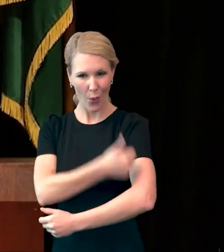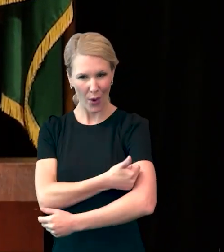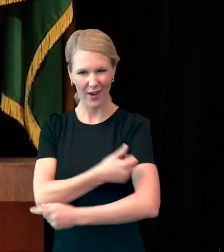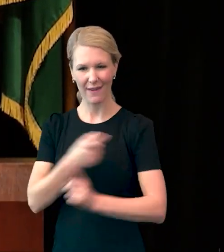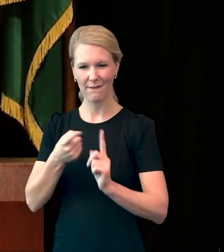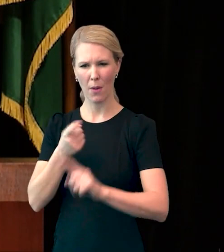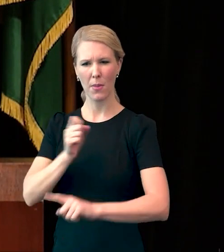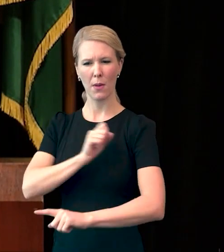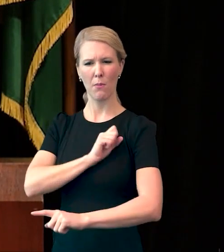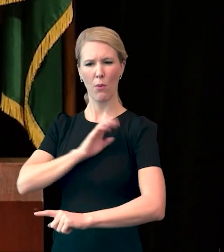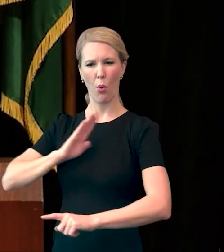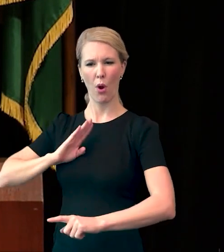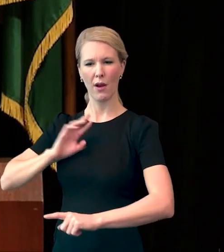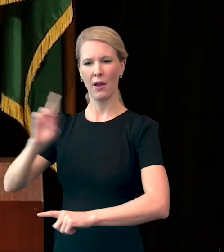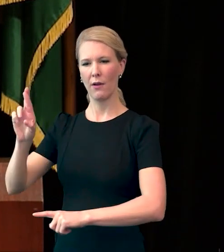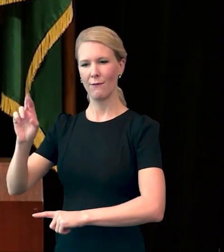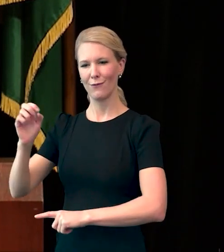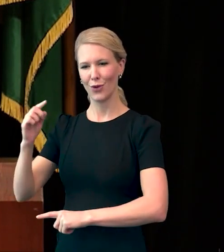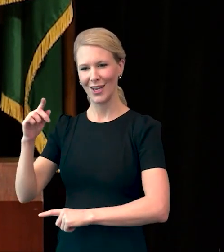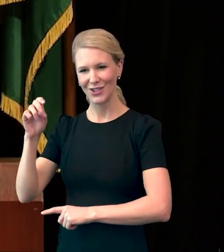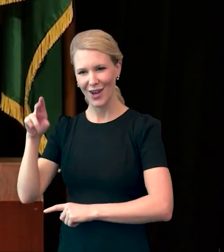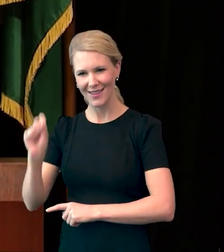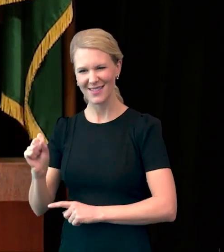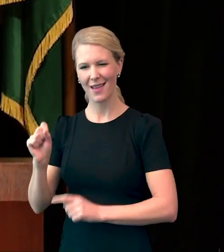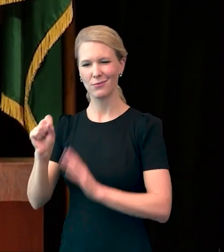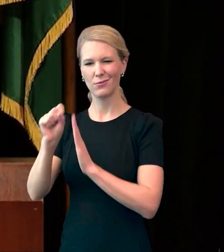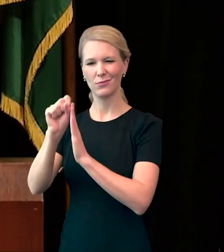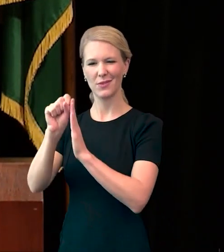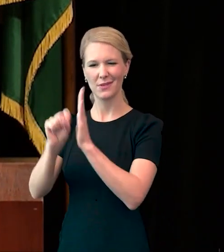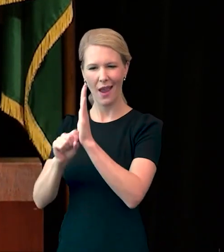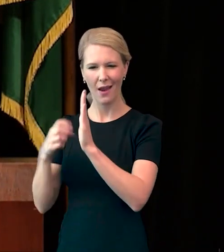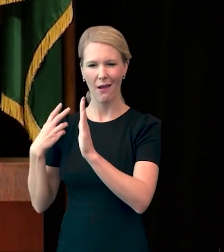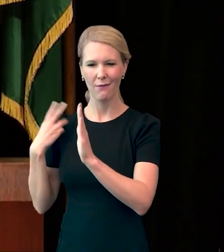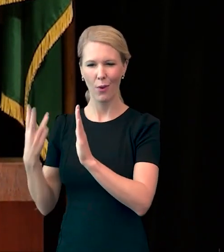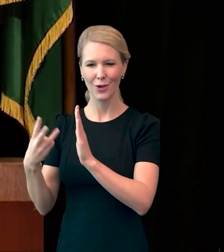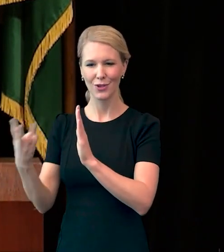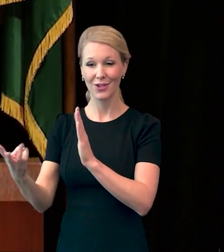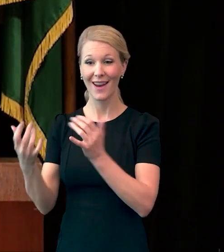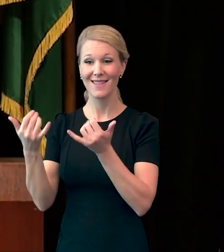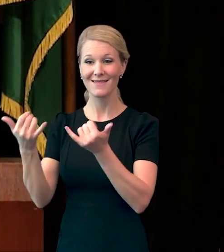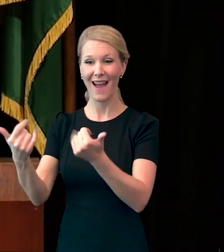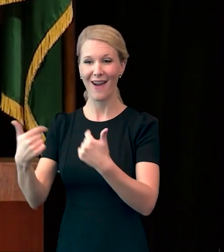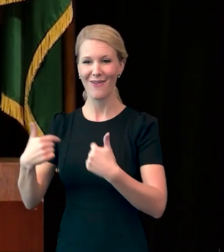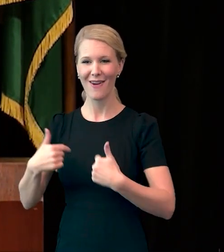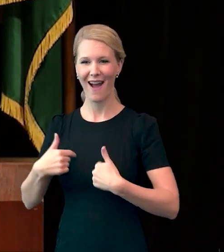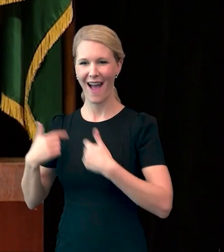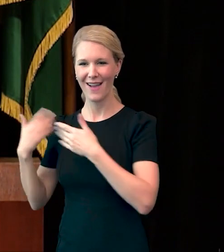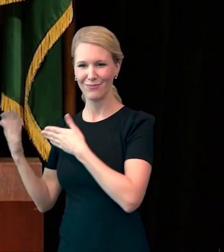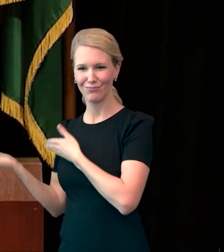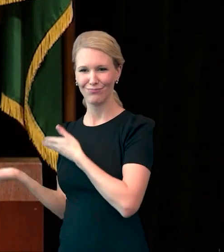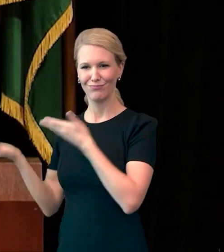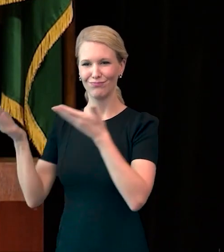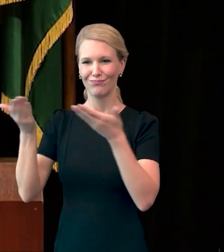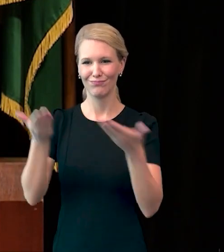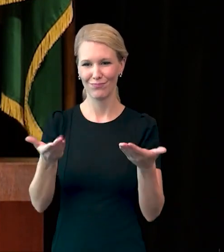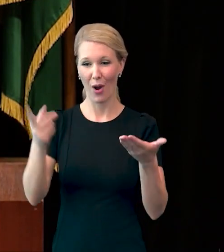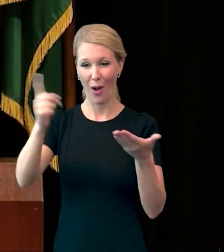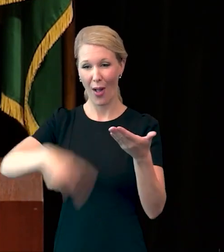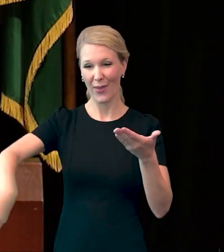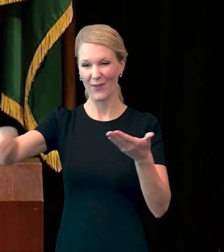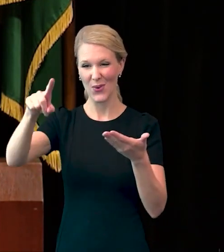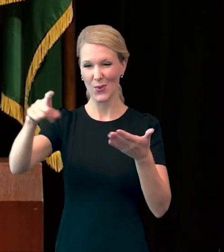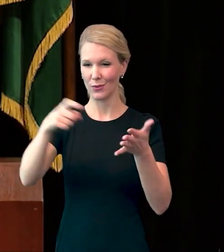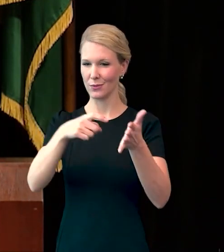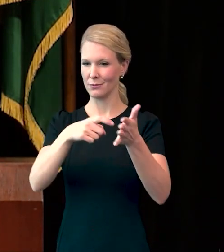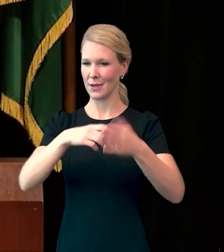Regents and the statutes of the State of Washington, I hereby confer upon each of you who fulfill its requirements the degrees for which you have